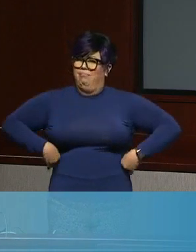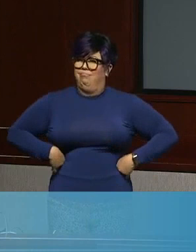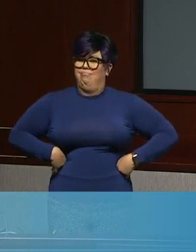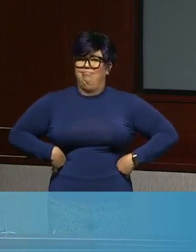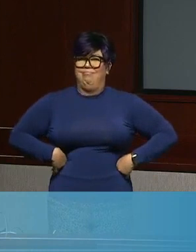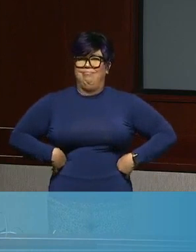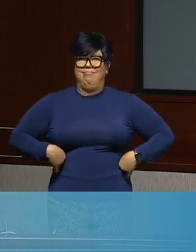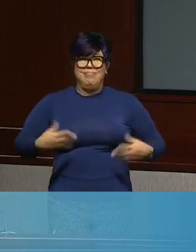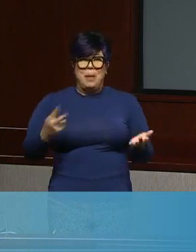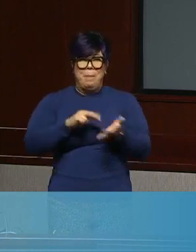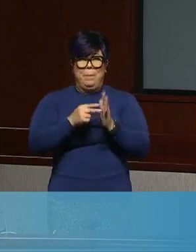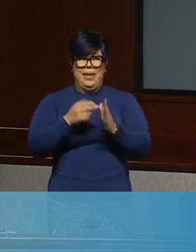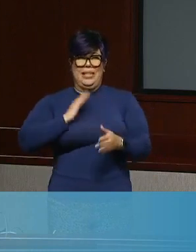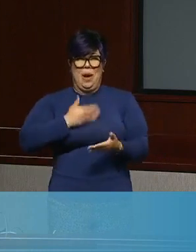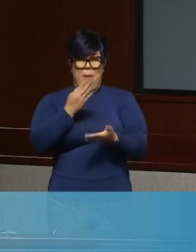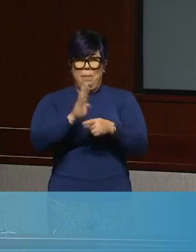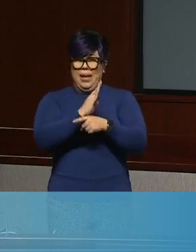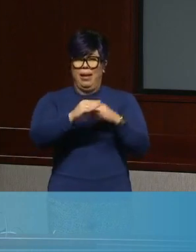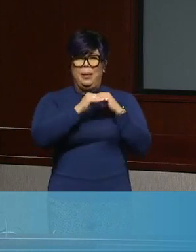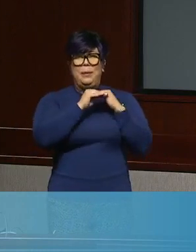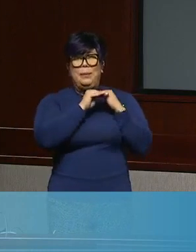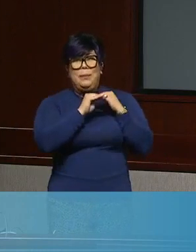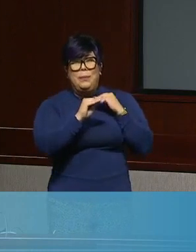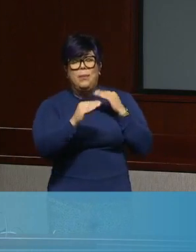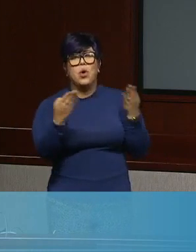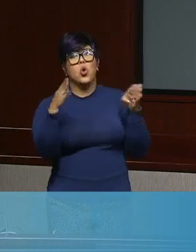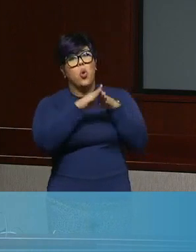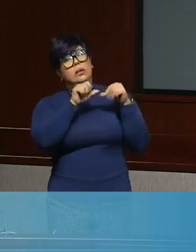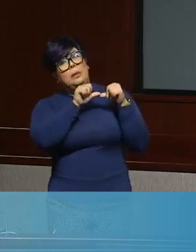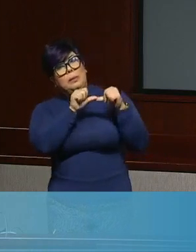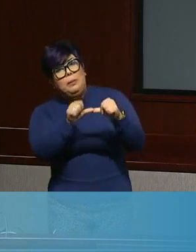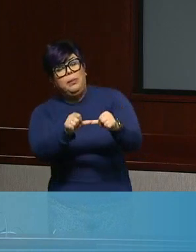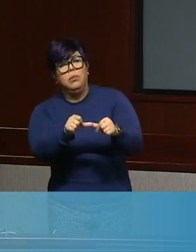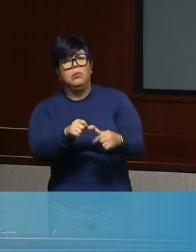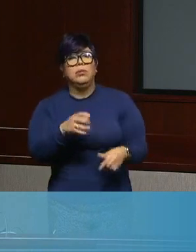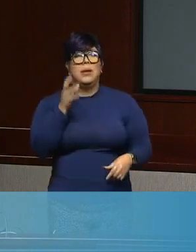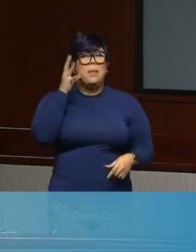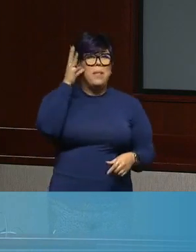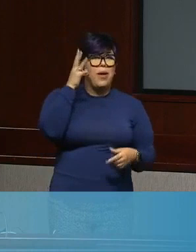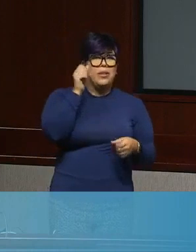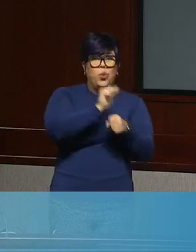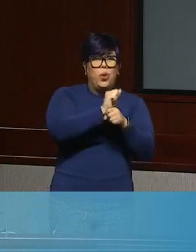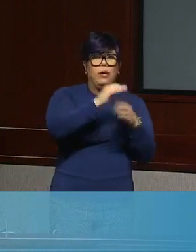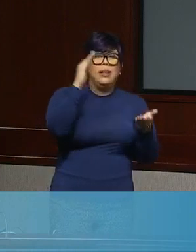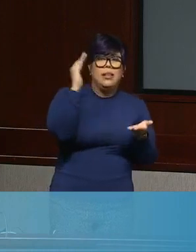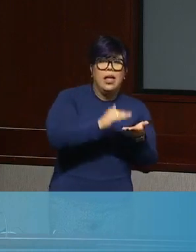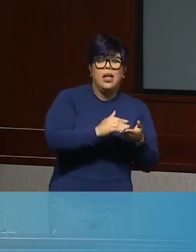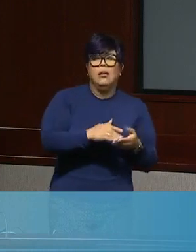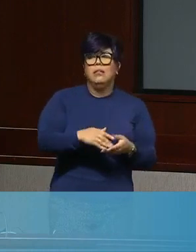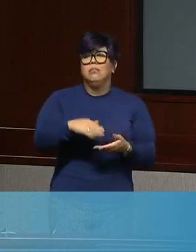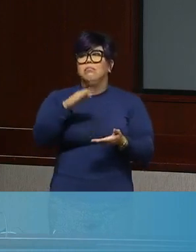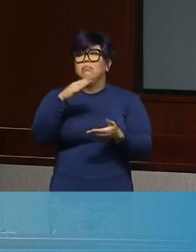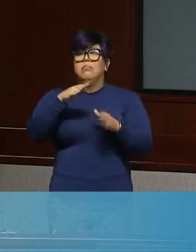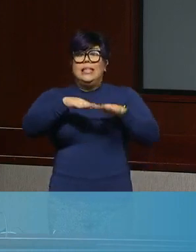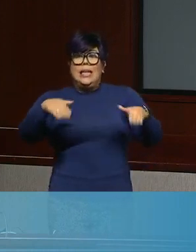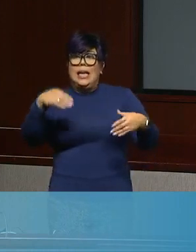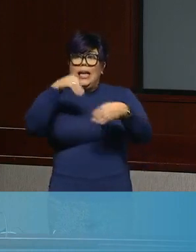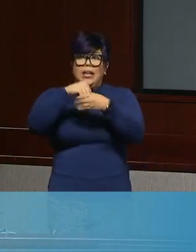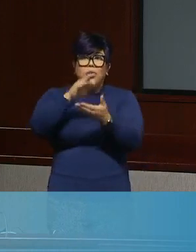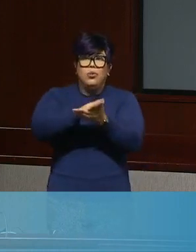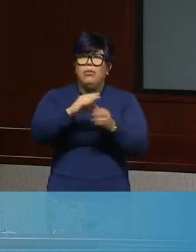the way it is for a longer period of time and to keep parents out of work and their children out of the classroom